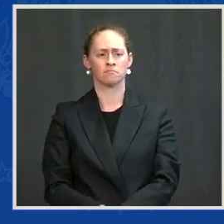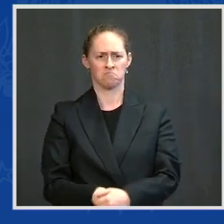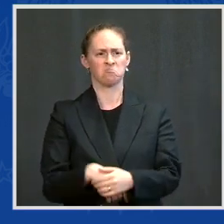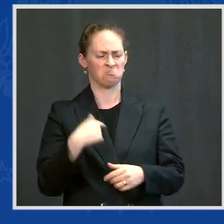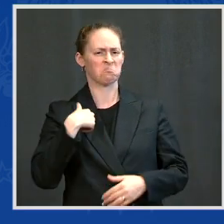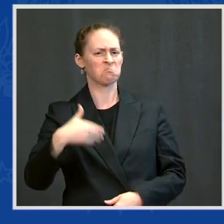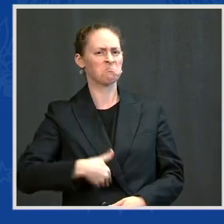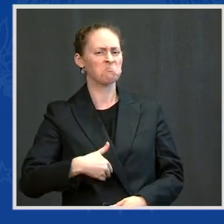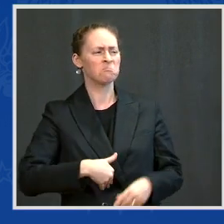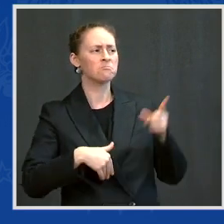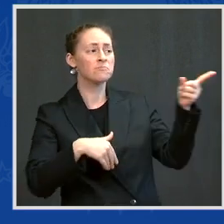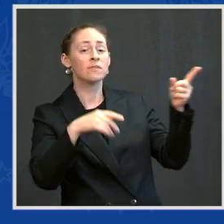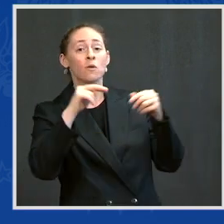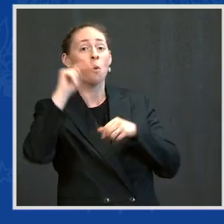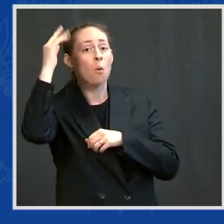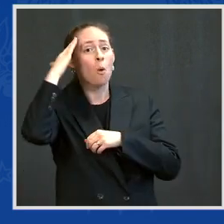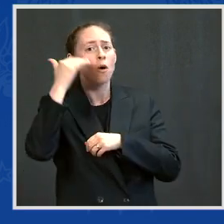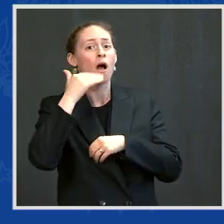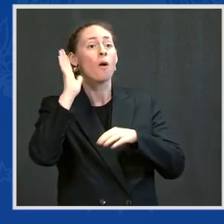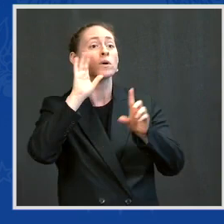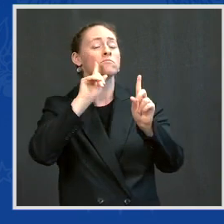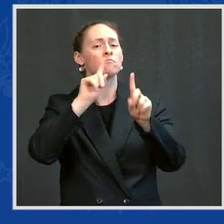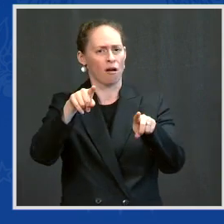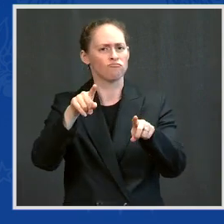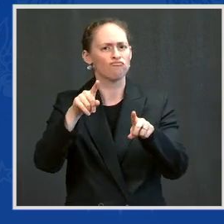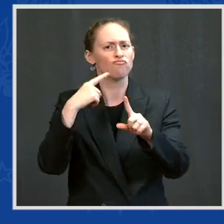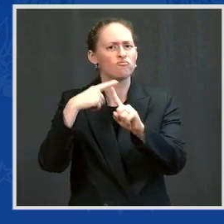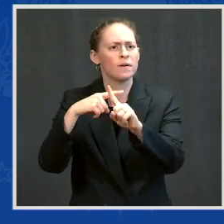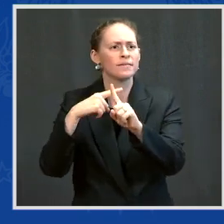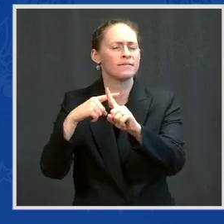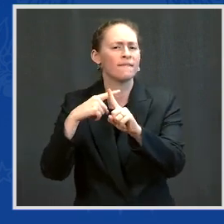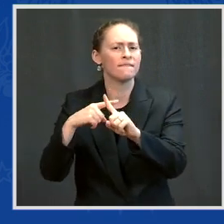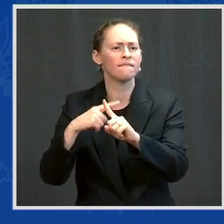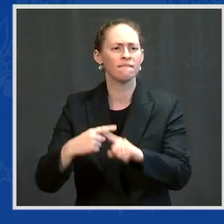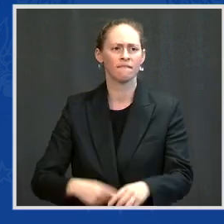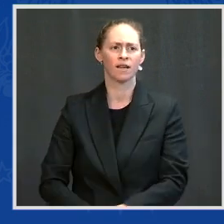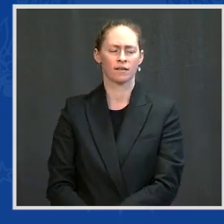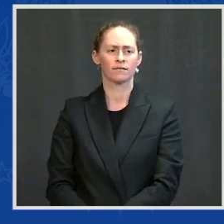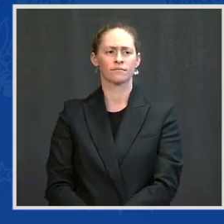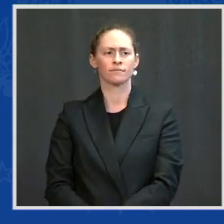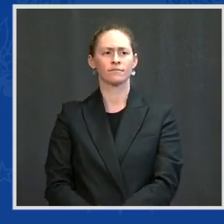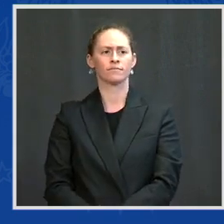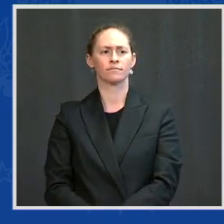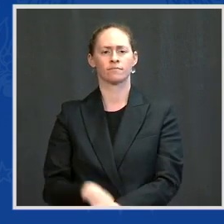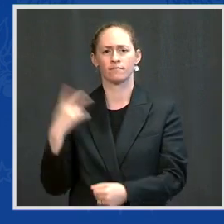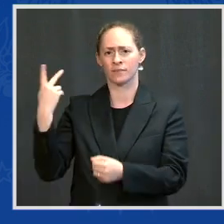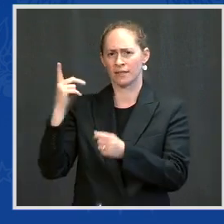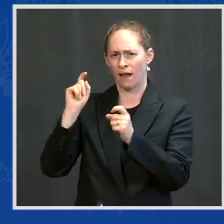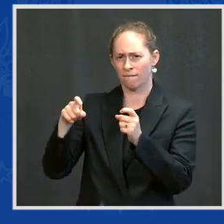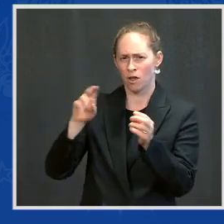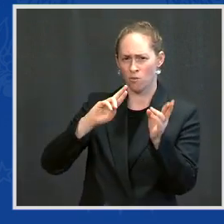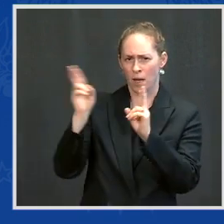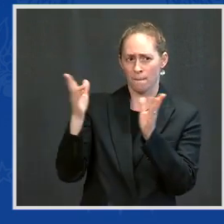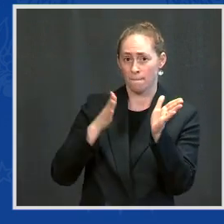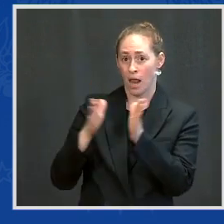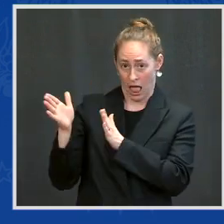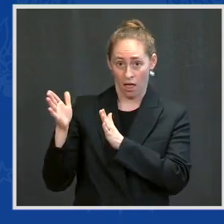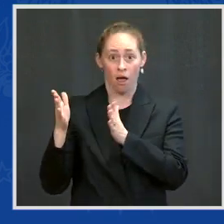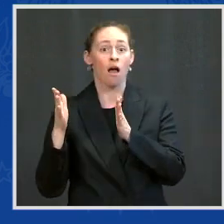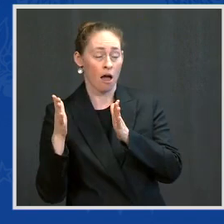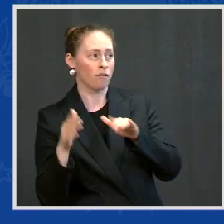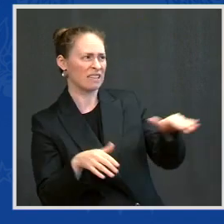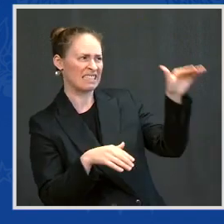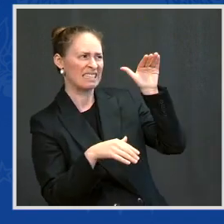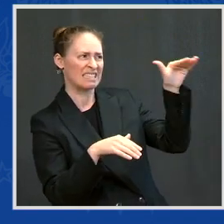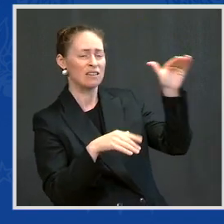firmly in place, we can preserve and make peace. Two of us agreed to further reinforce our combined